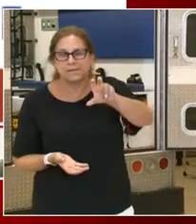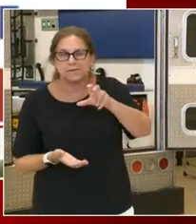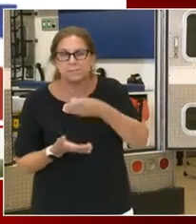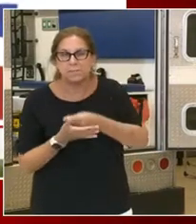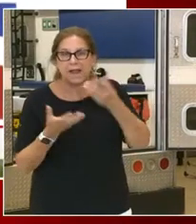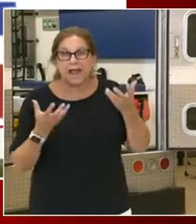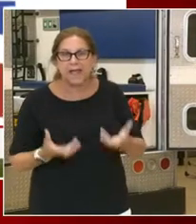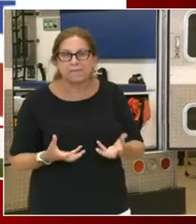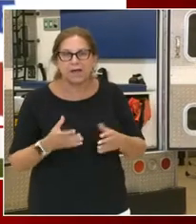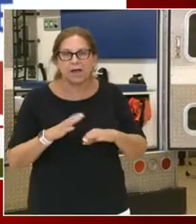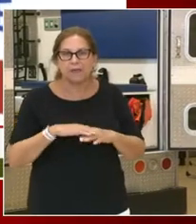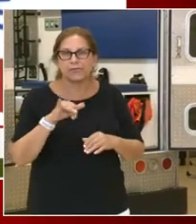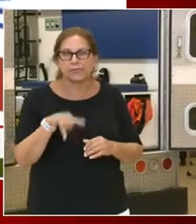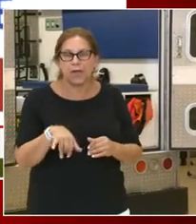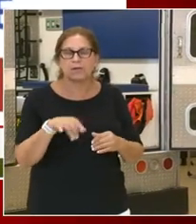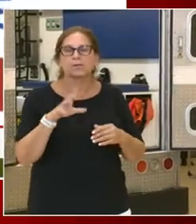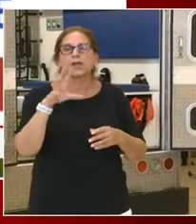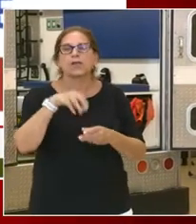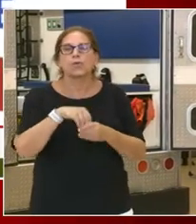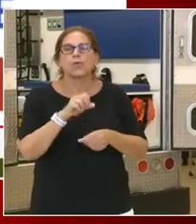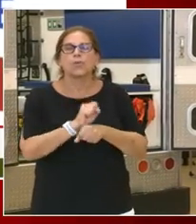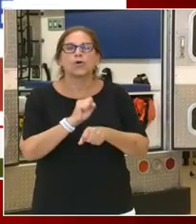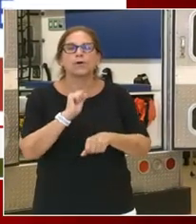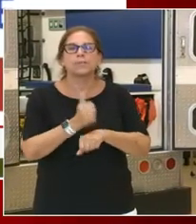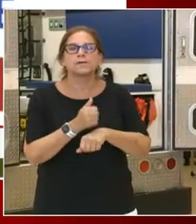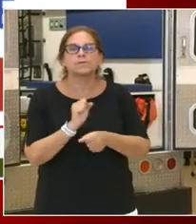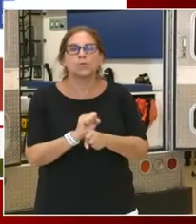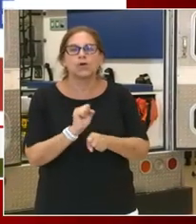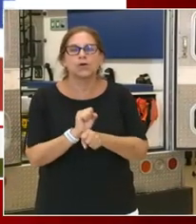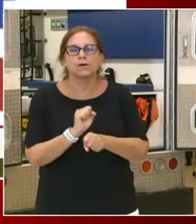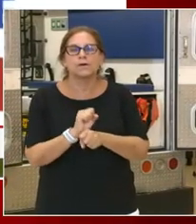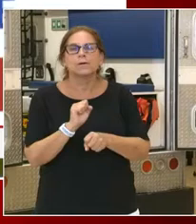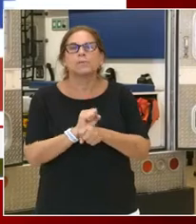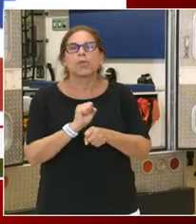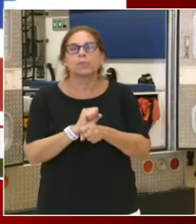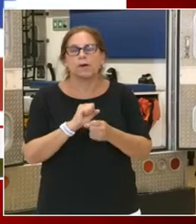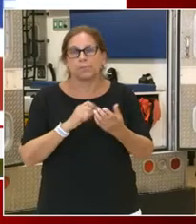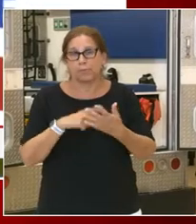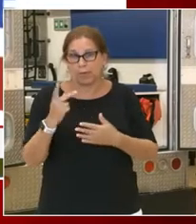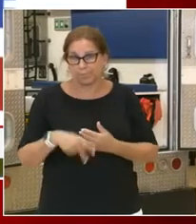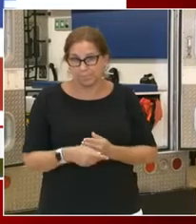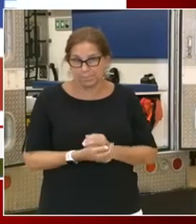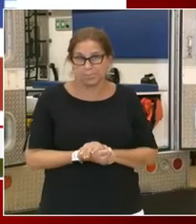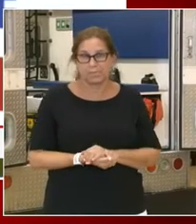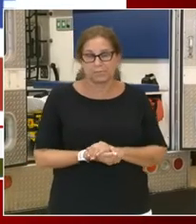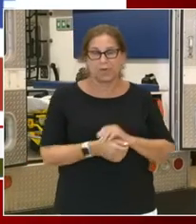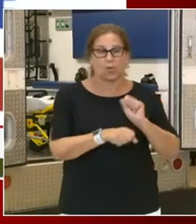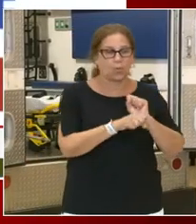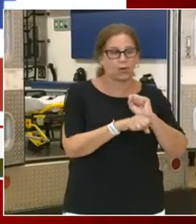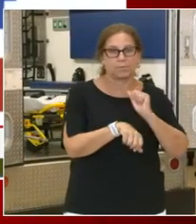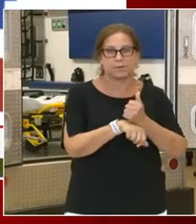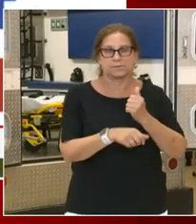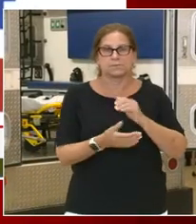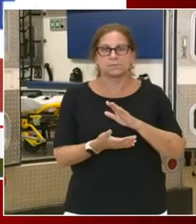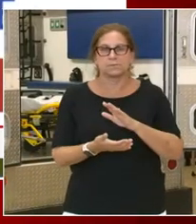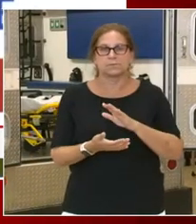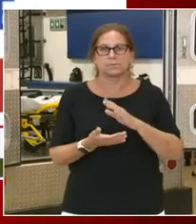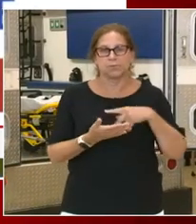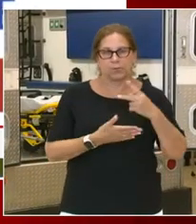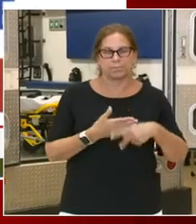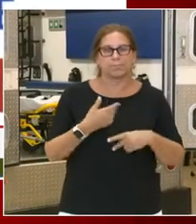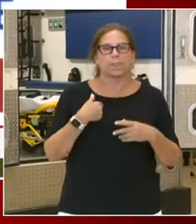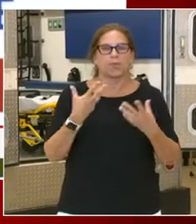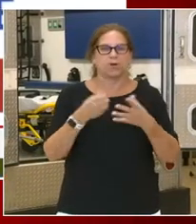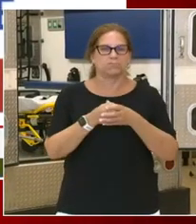for our summer youth employment program. Yes. The mayor has invested heavily in something we're calling Boost Camps, which is a new creation this summer where we have